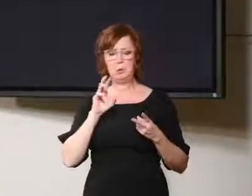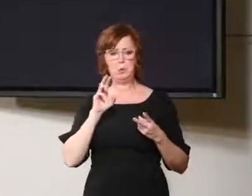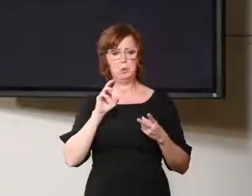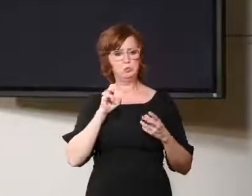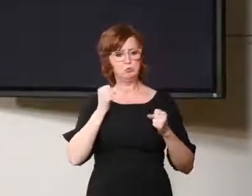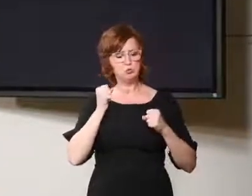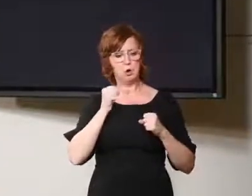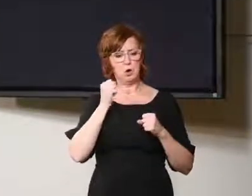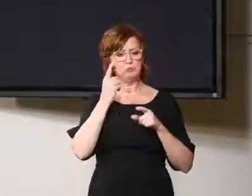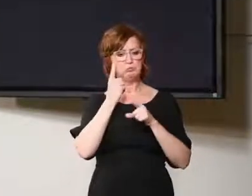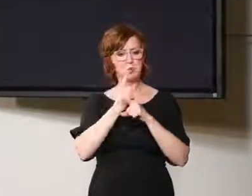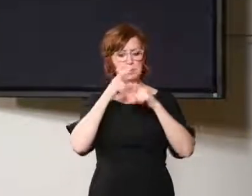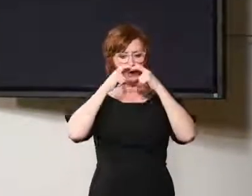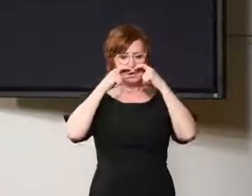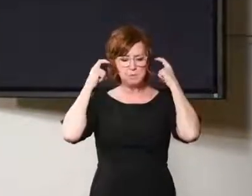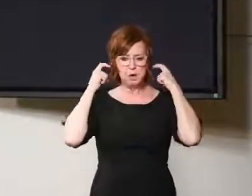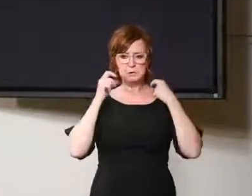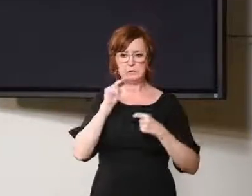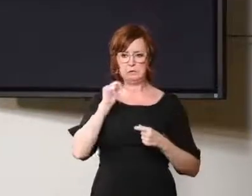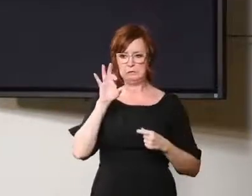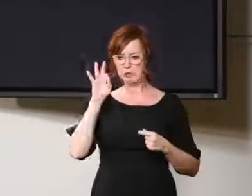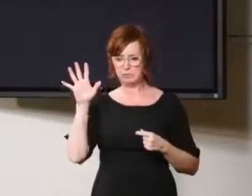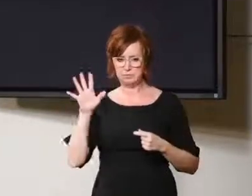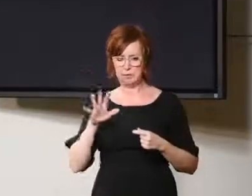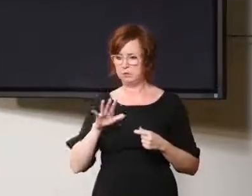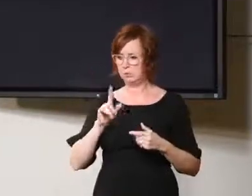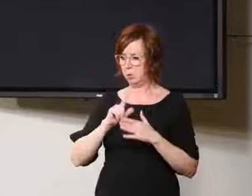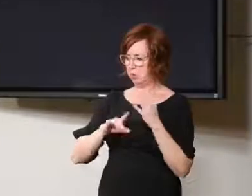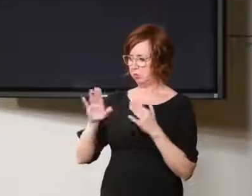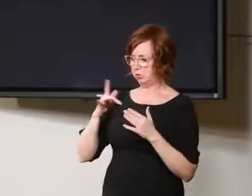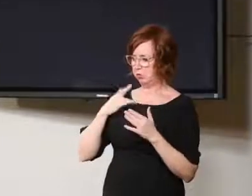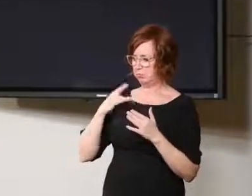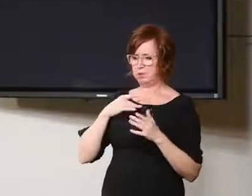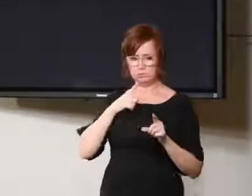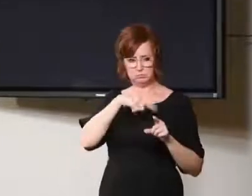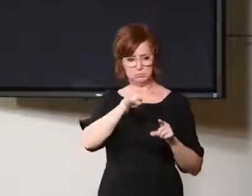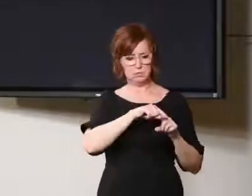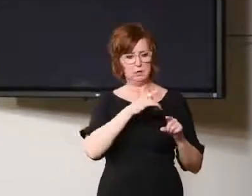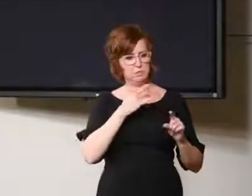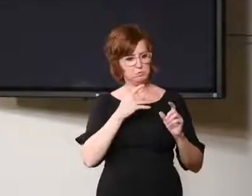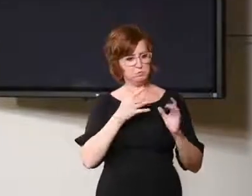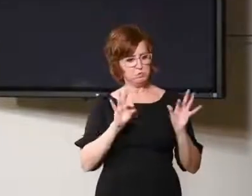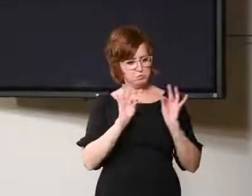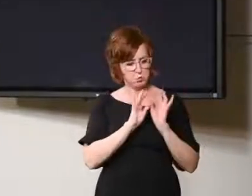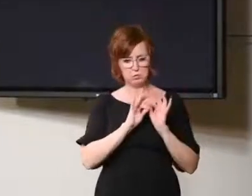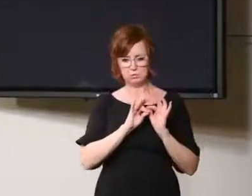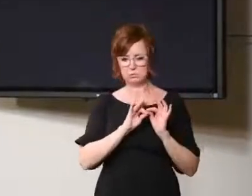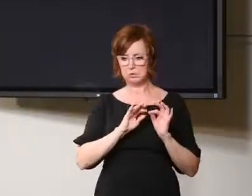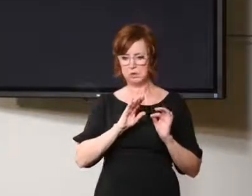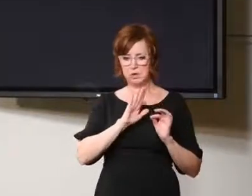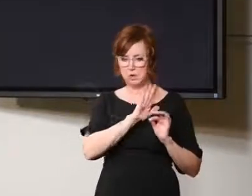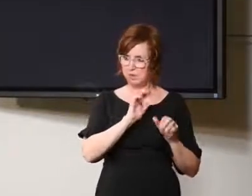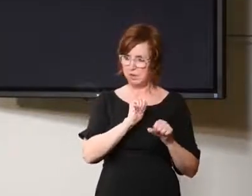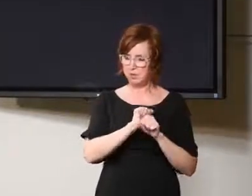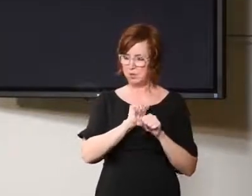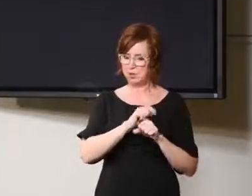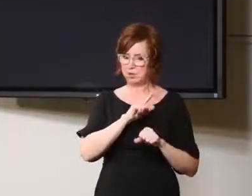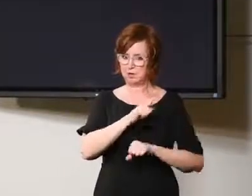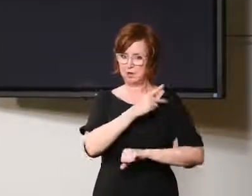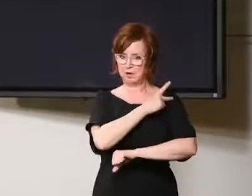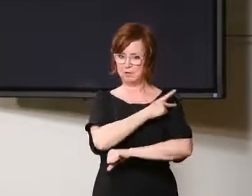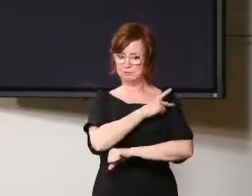in what they believe is a pretty critical fight to stopping the spread of COVID-19, given the nature of the community that